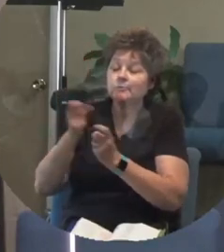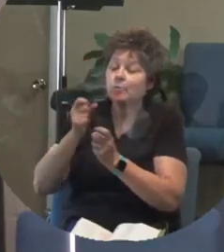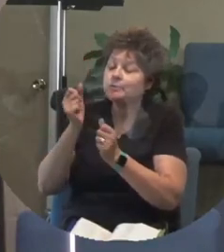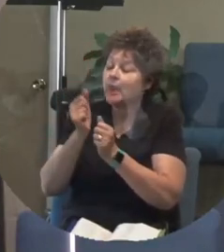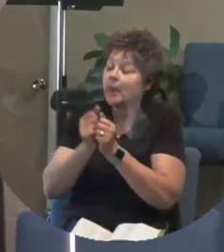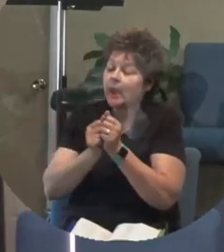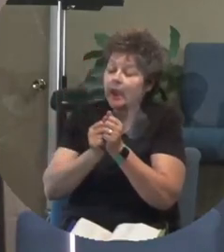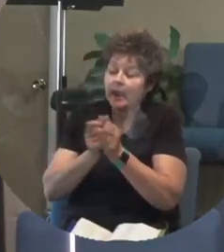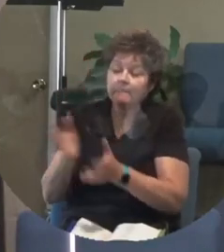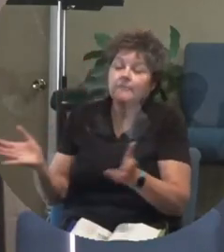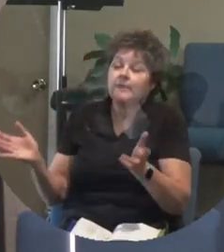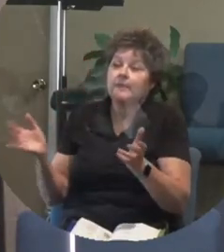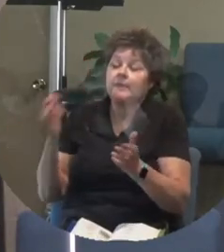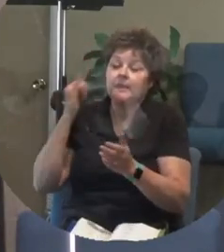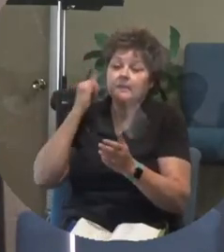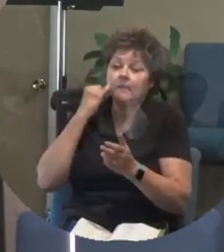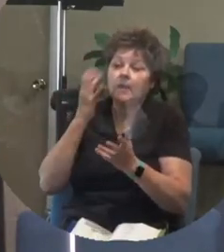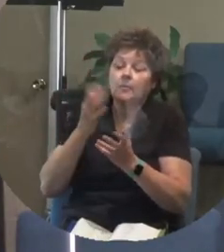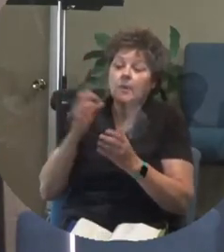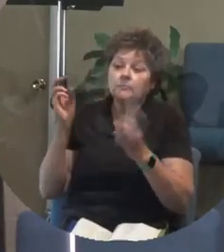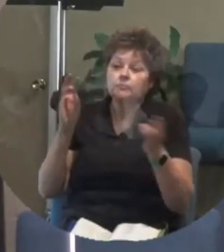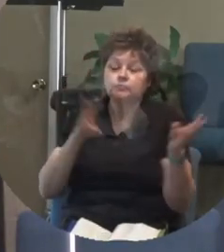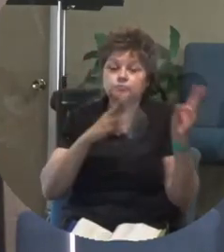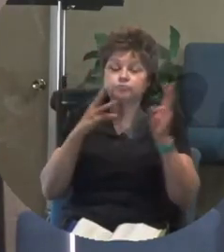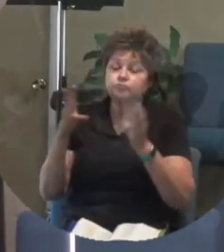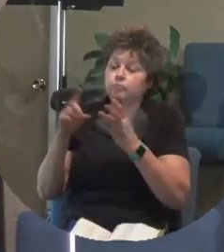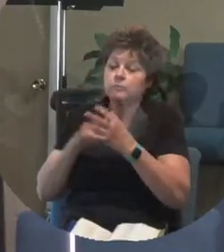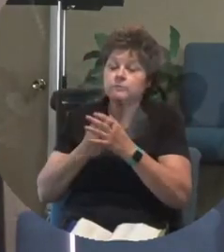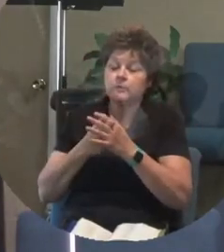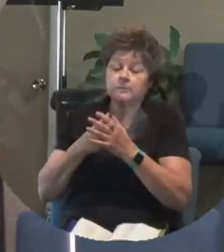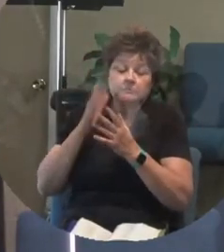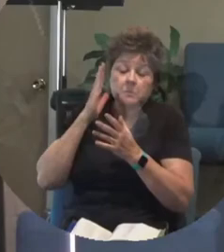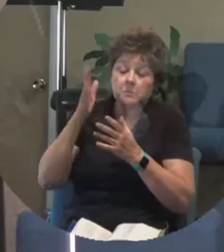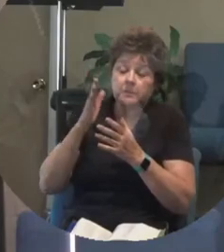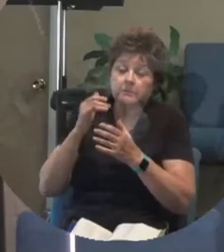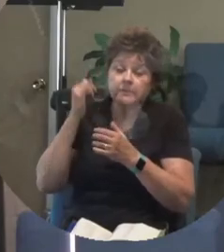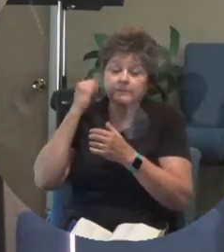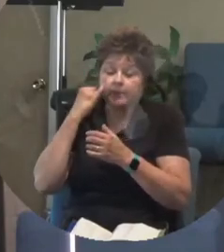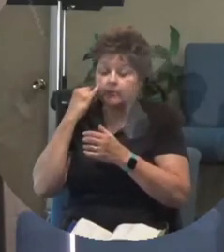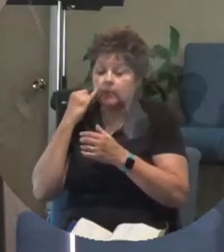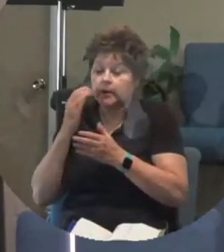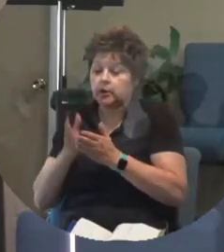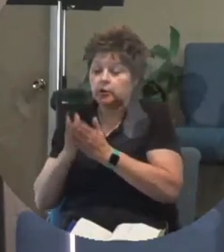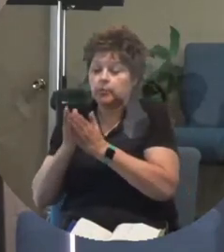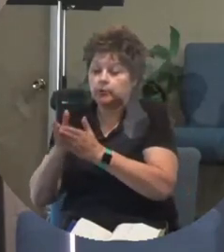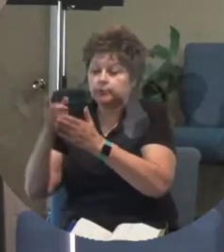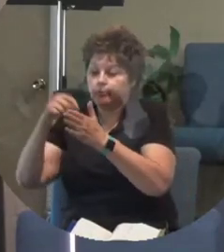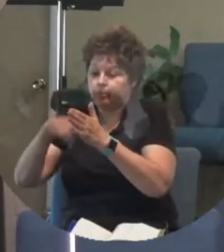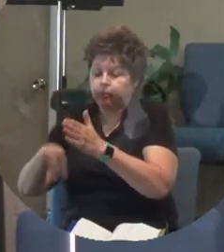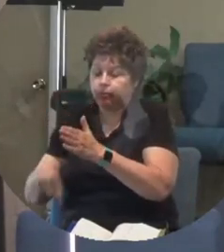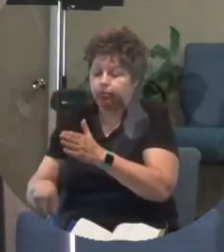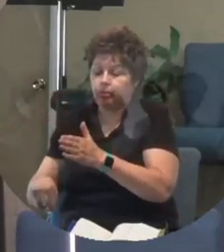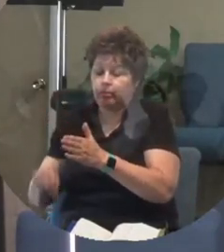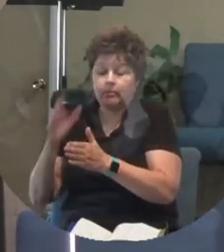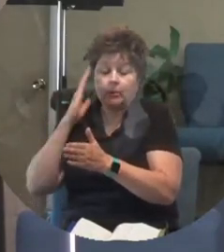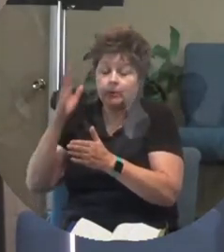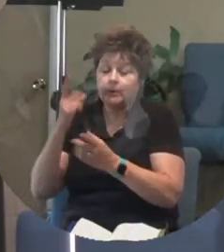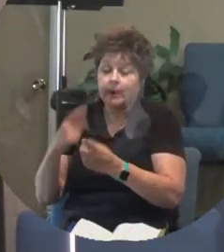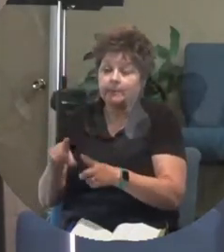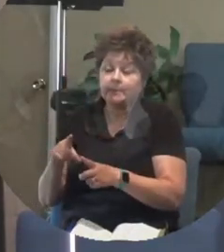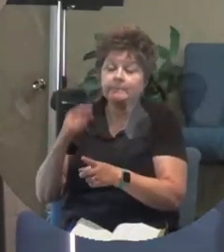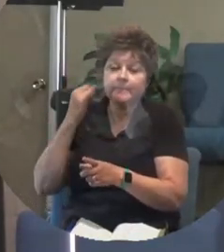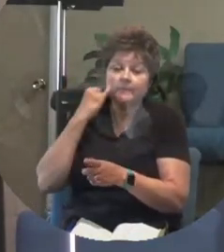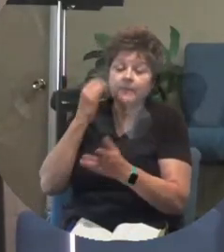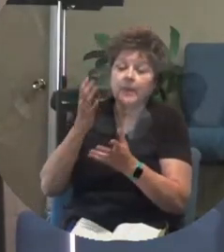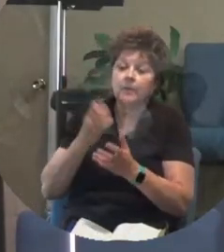If I want to call the wind up, I'll call the wind up. If I want to sink your boat, I'll sink your boat. If I want to